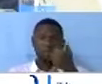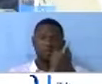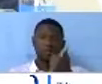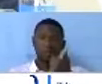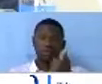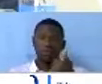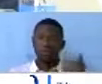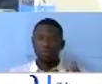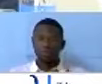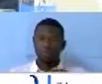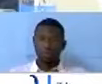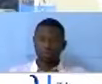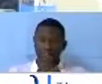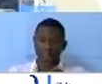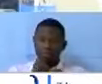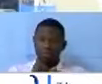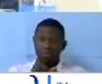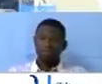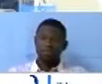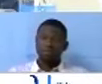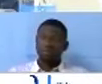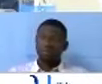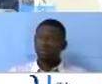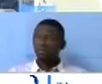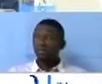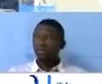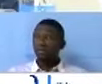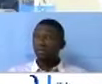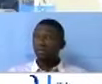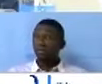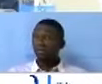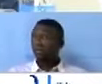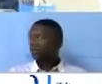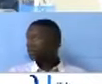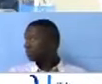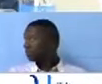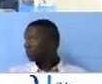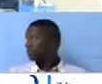Yeah. 436 or thereabouts. David Kuri.